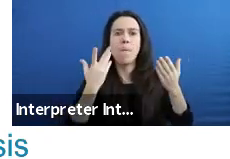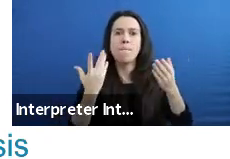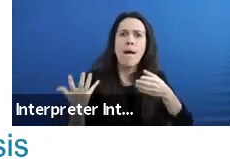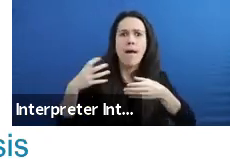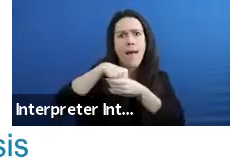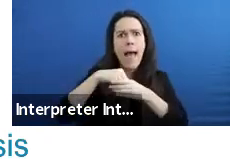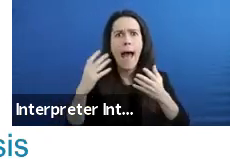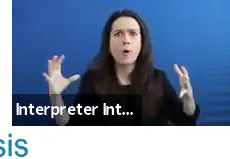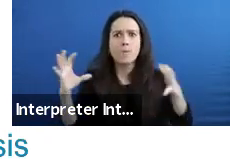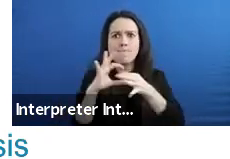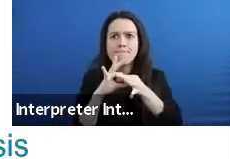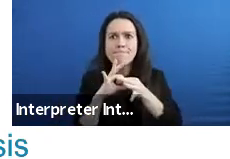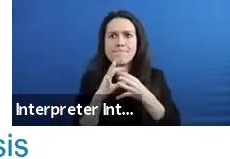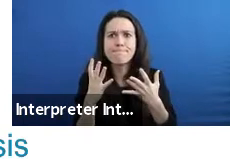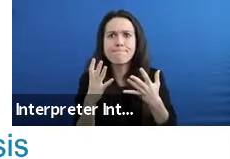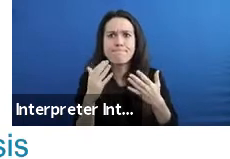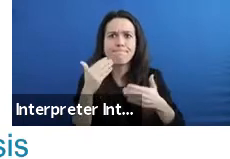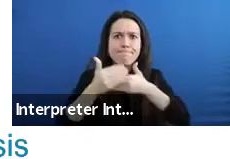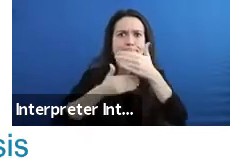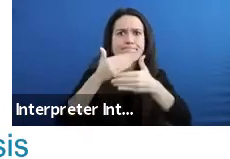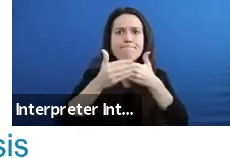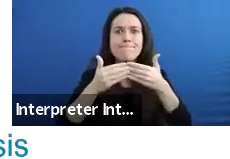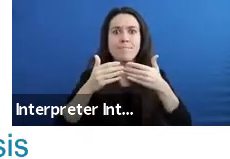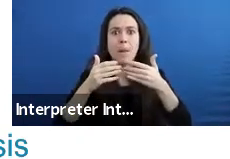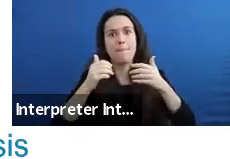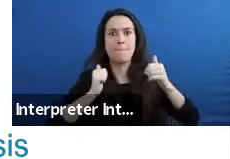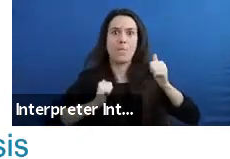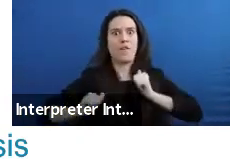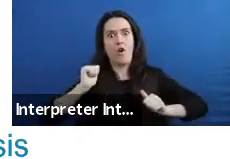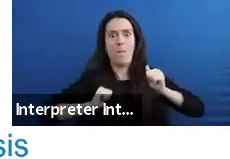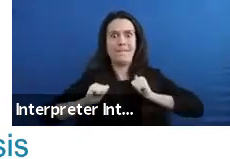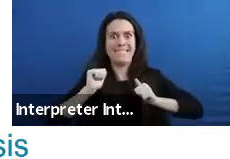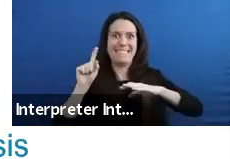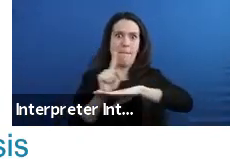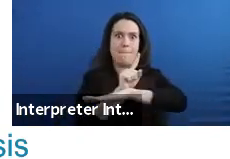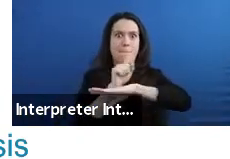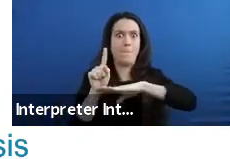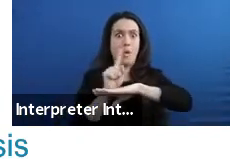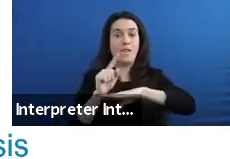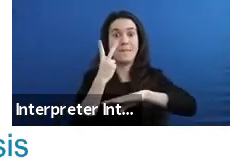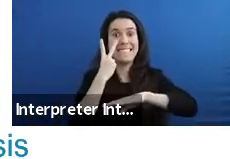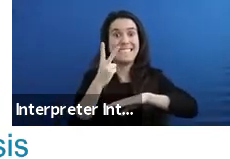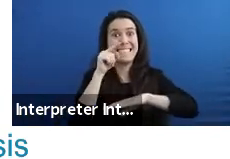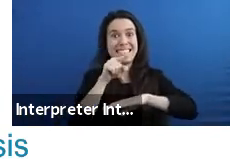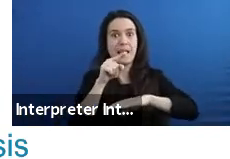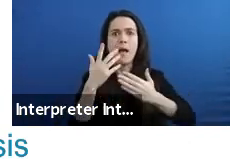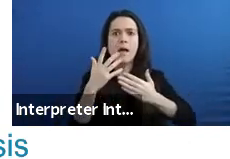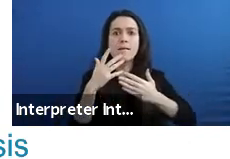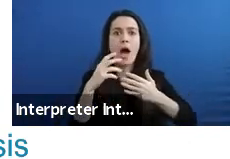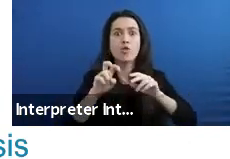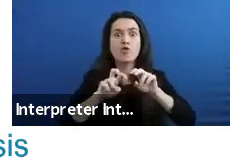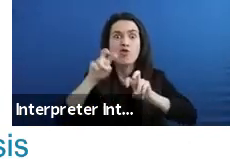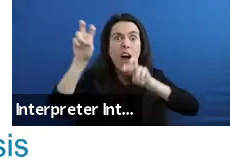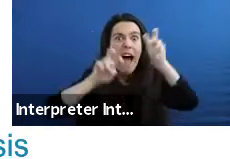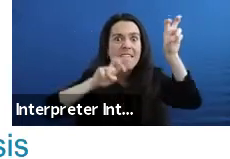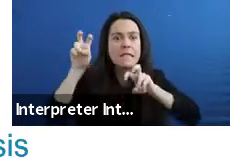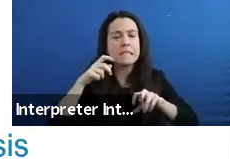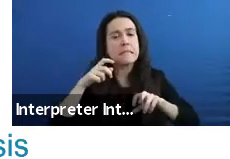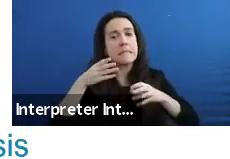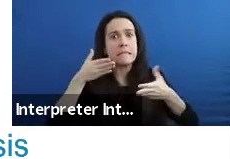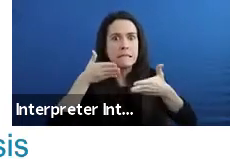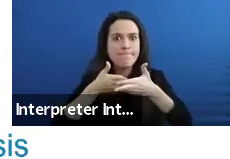circulation of performances. And now the travel conditions have worsened and endangered this